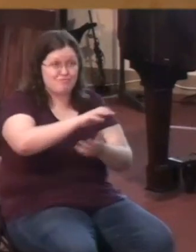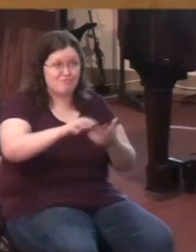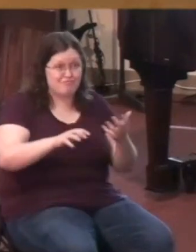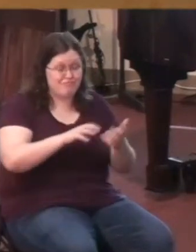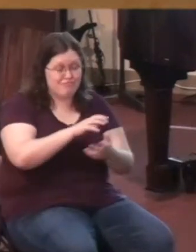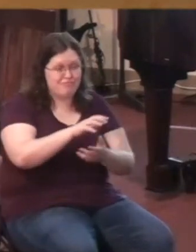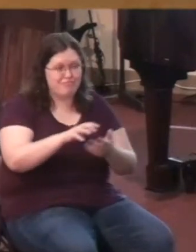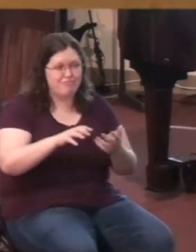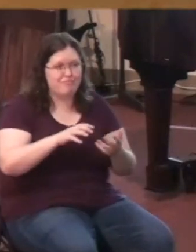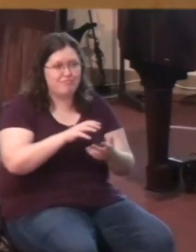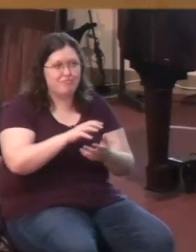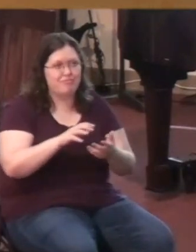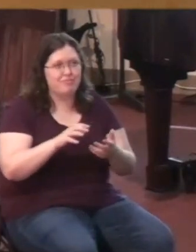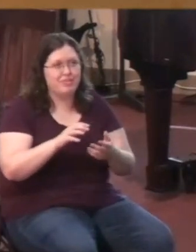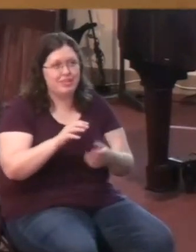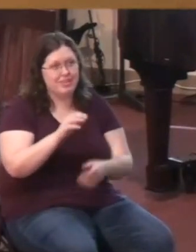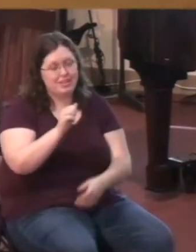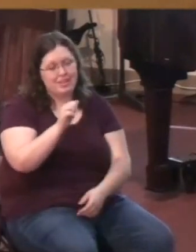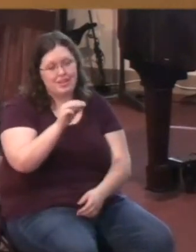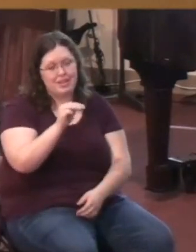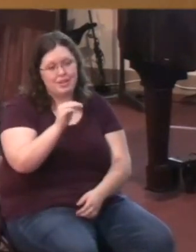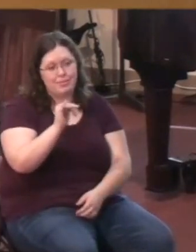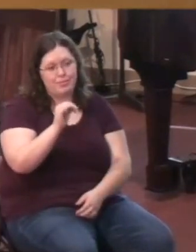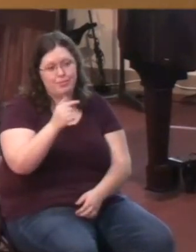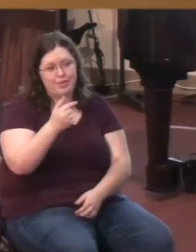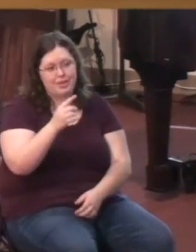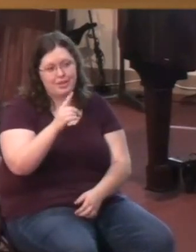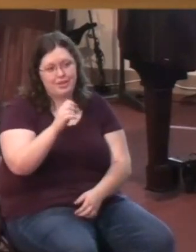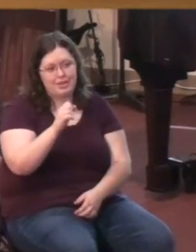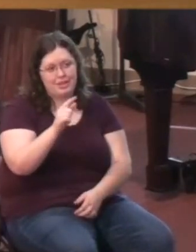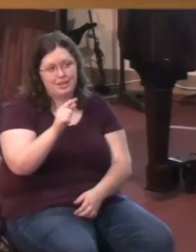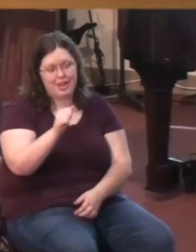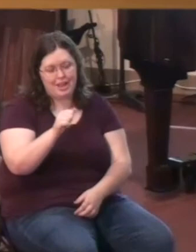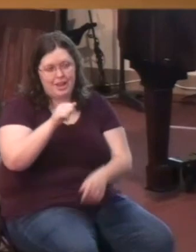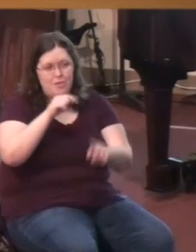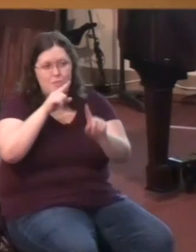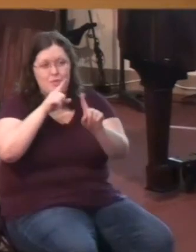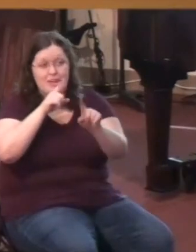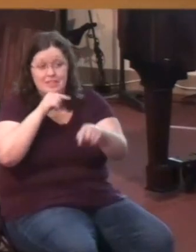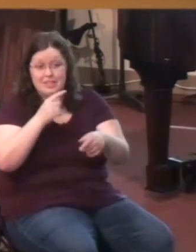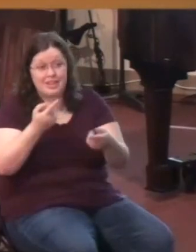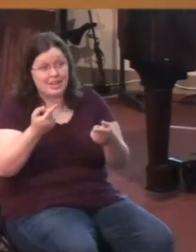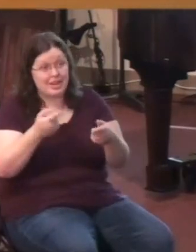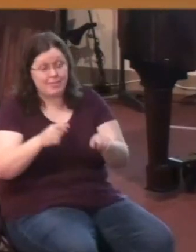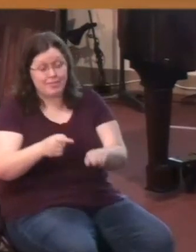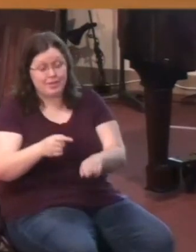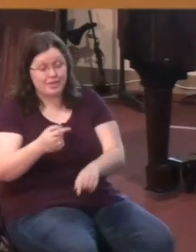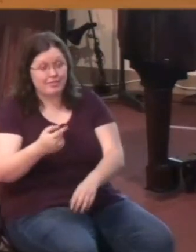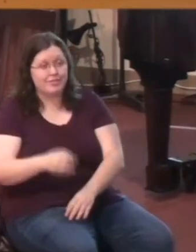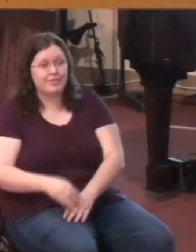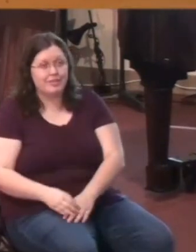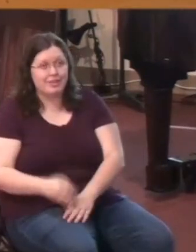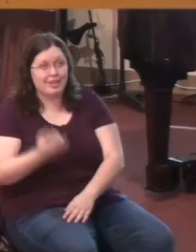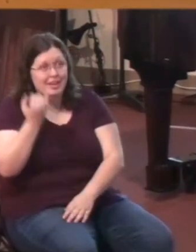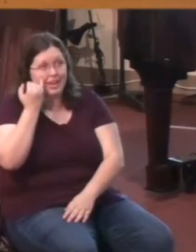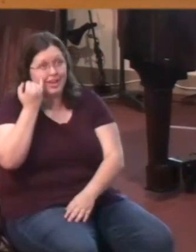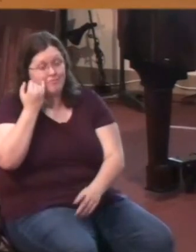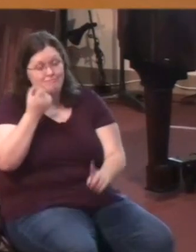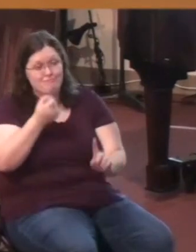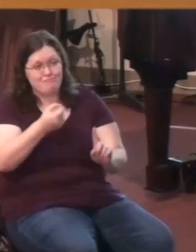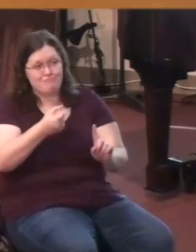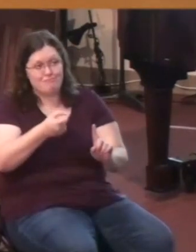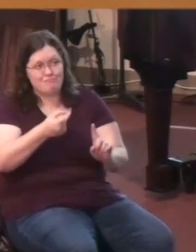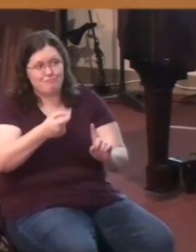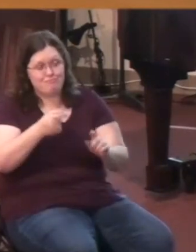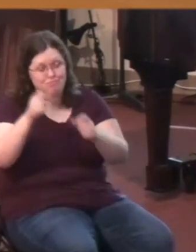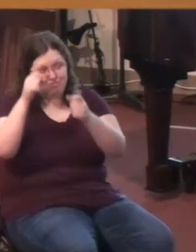of the amygdala's reaction is going to happen when you have a trigger of your amygdala. So don't expect that